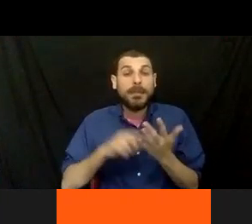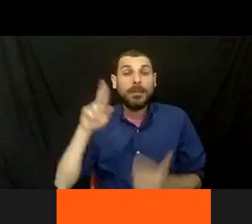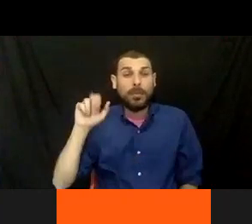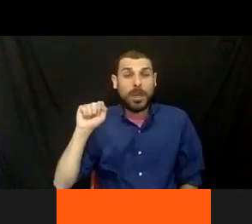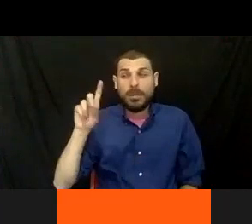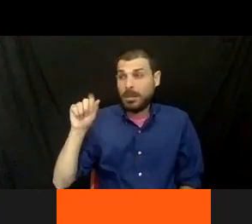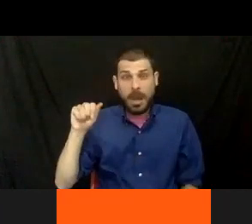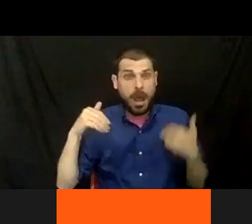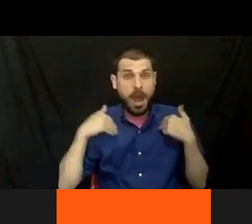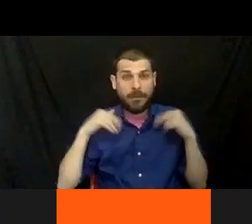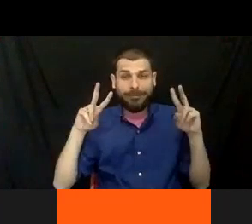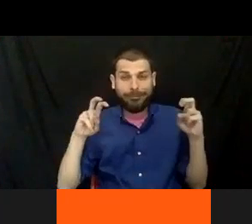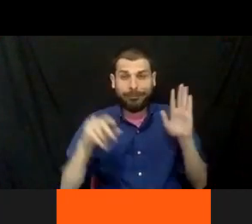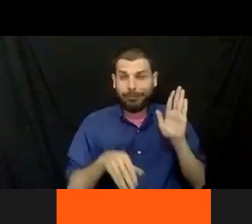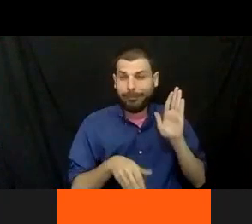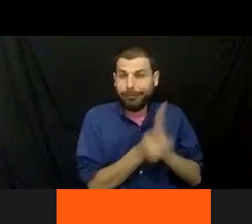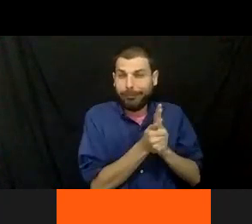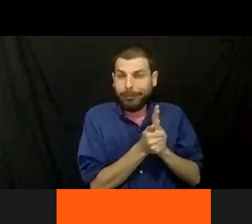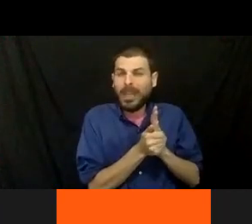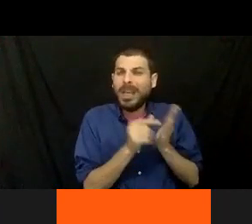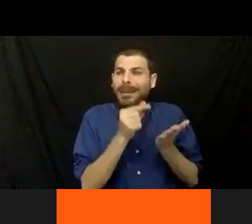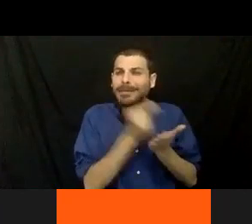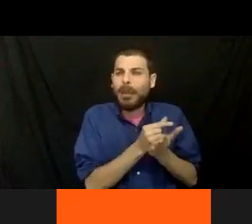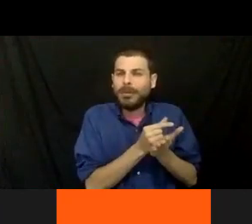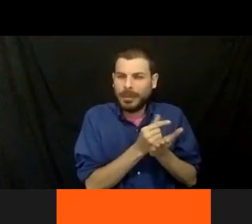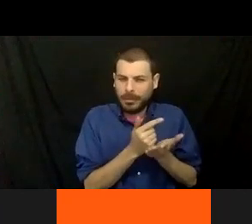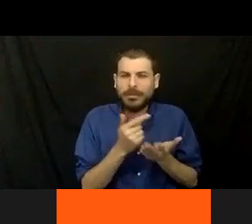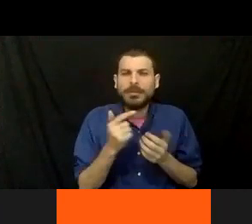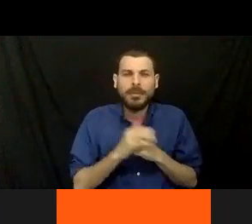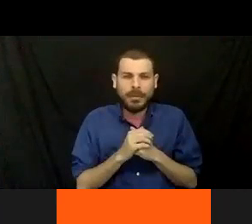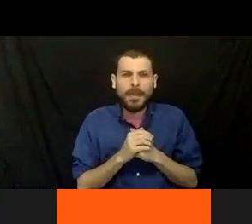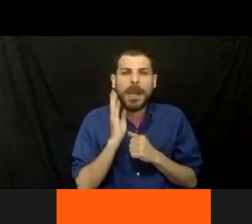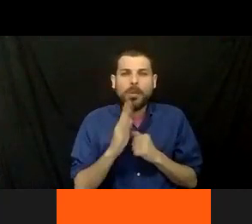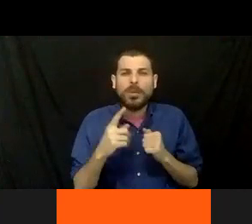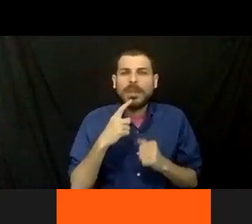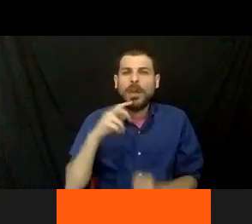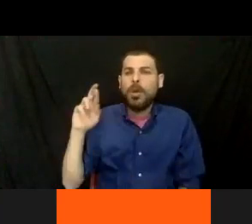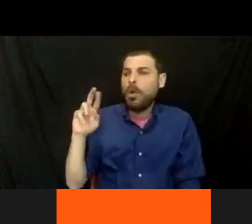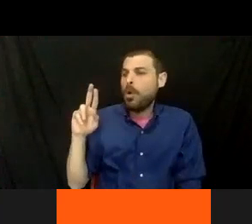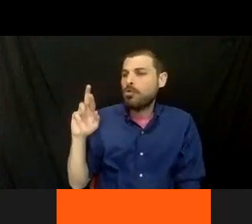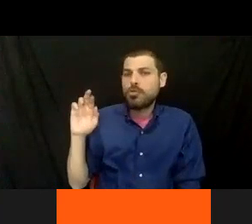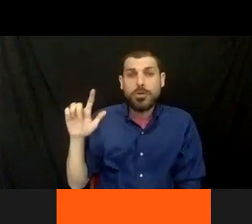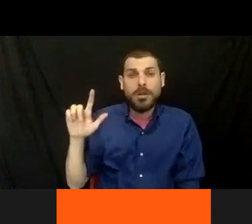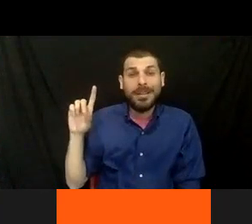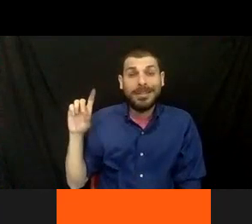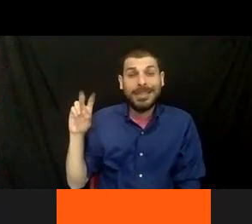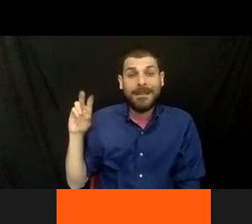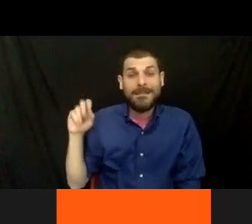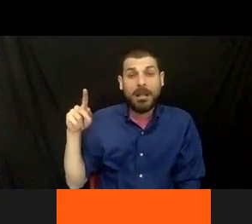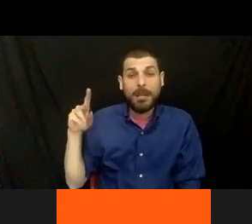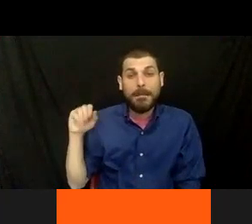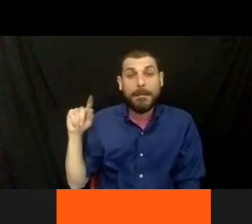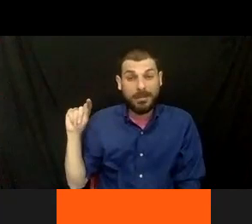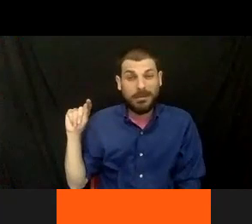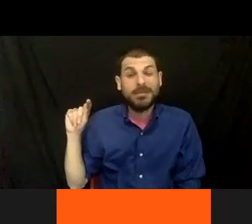guarantee attached to the promissory note. And the words rural development may also appear on the last